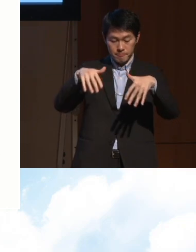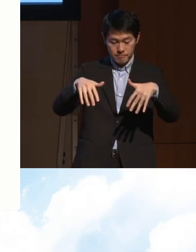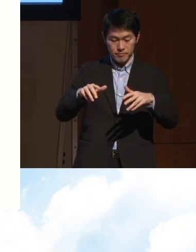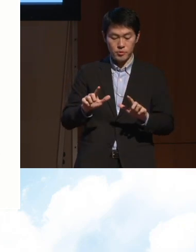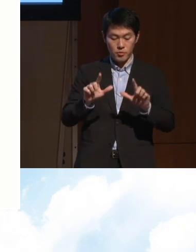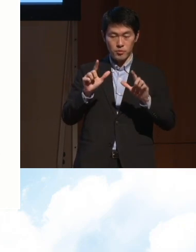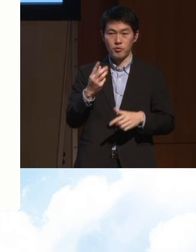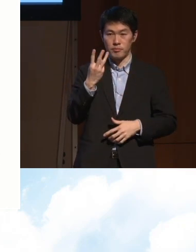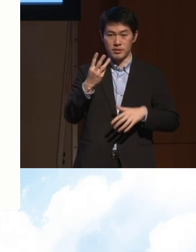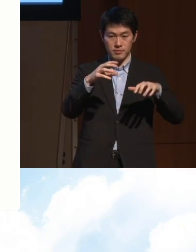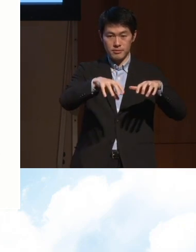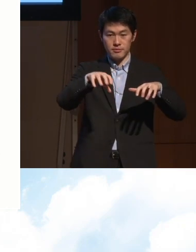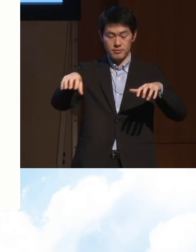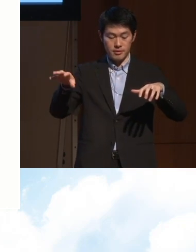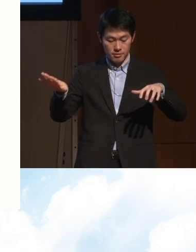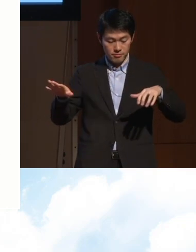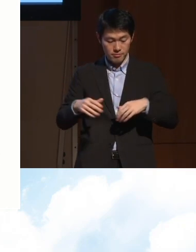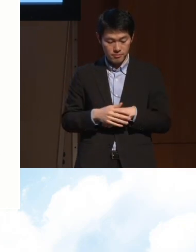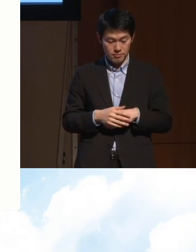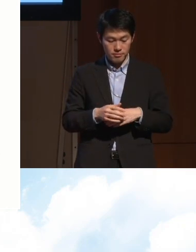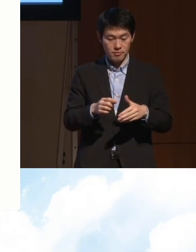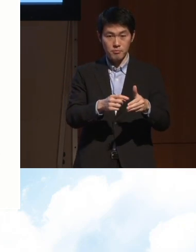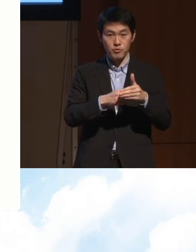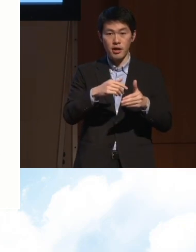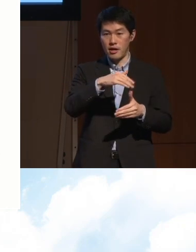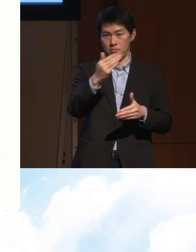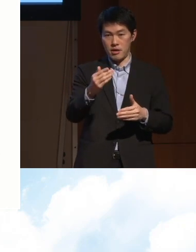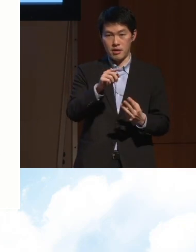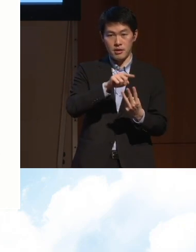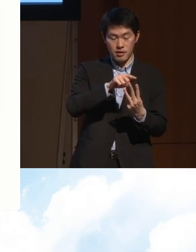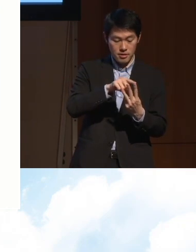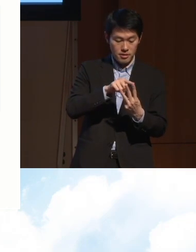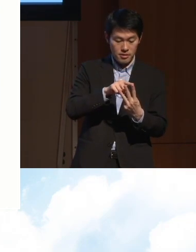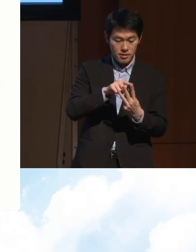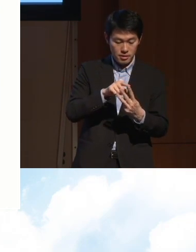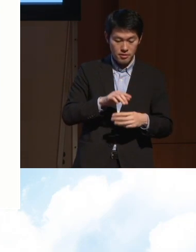Murayama campus that has BSL4 facility.